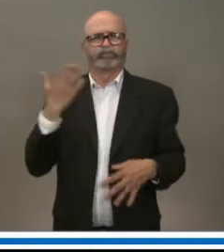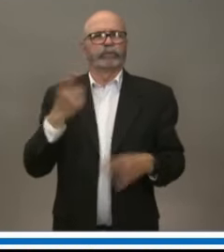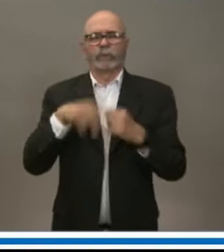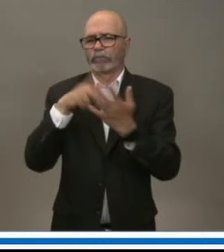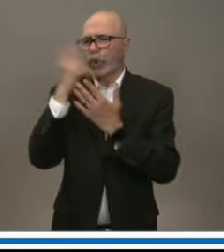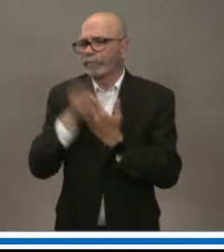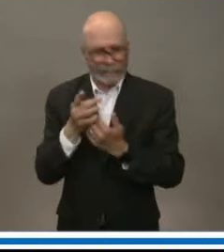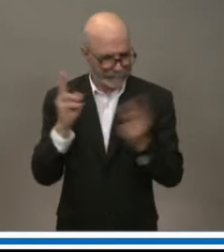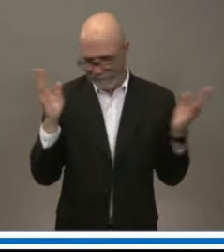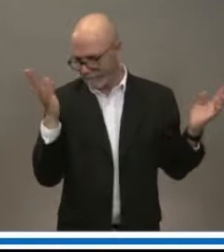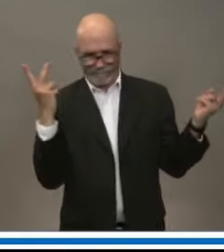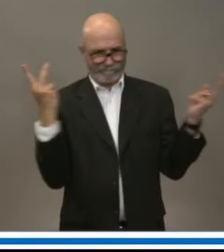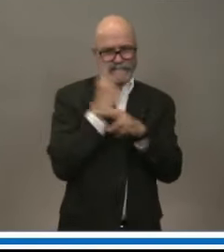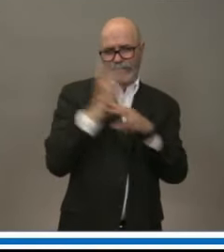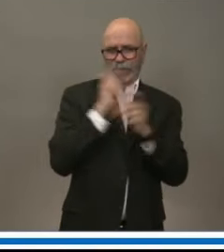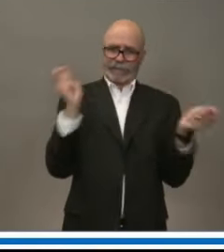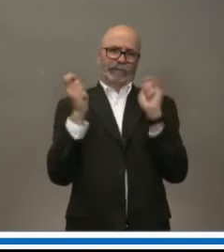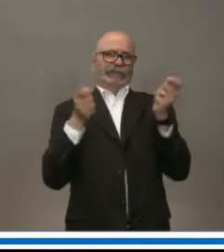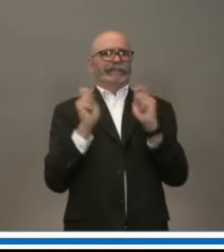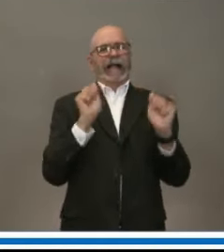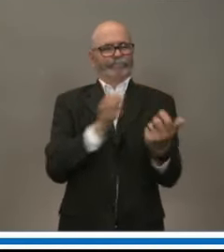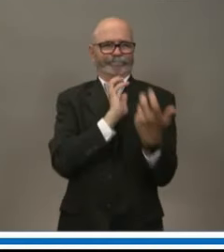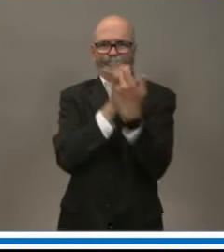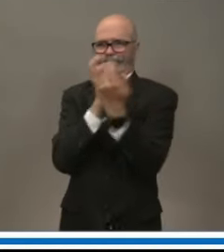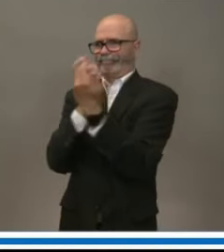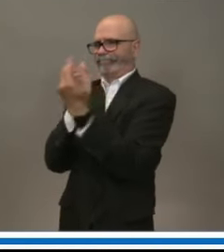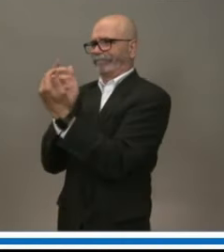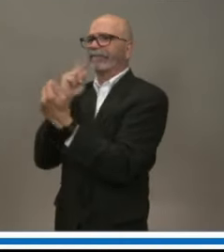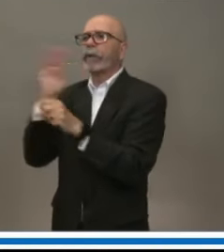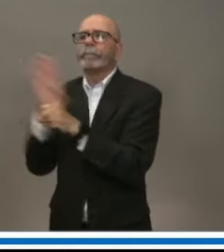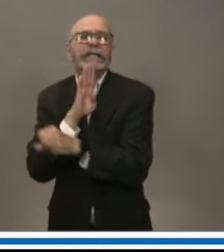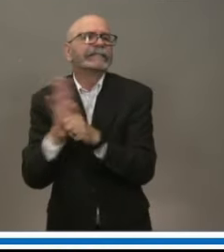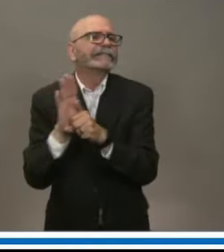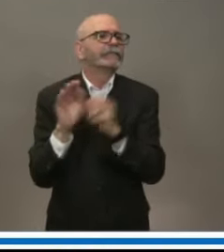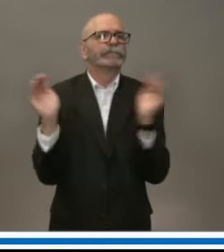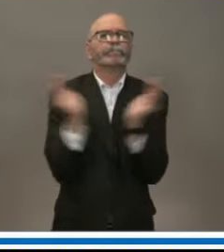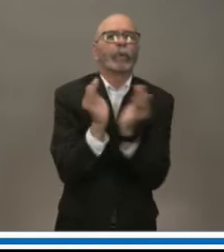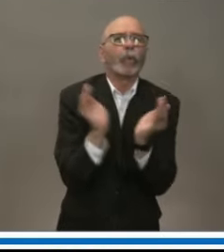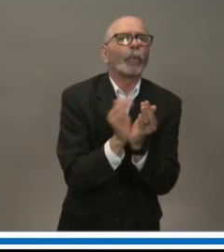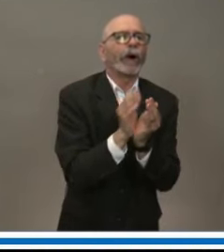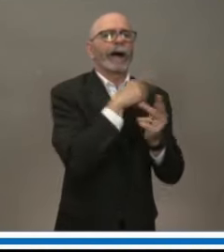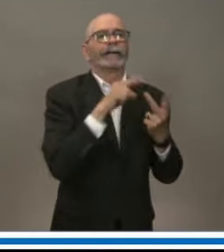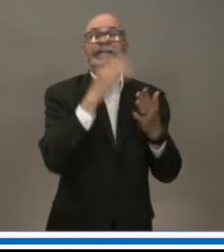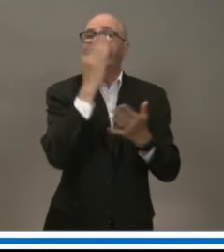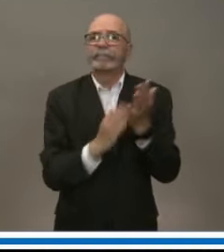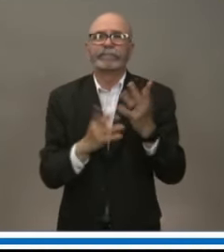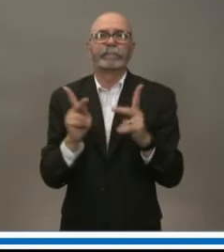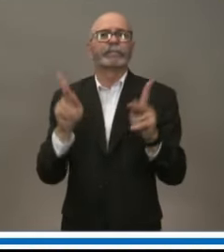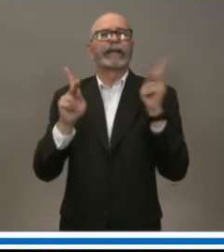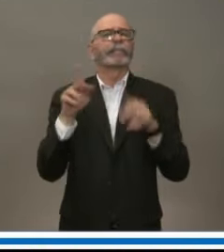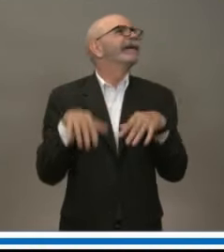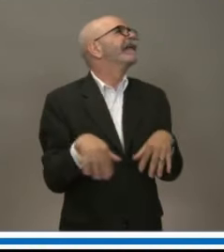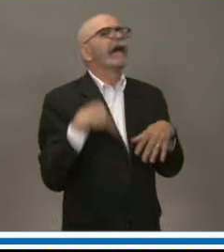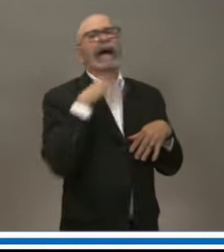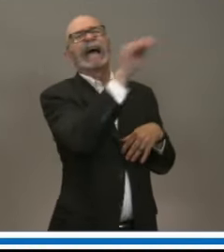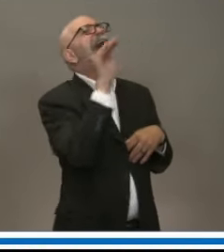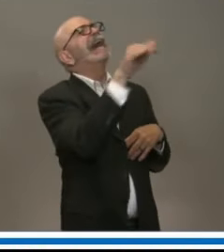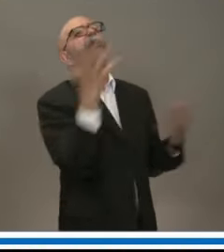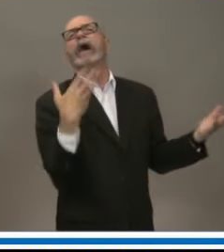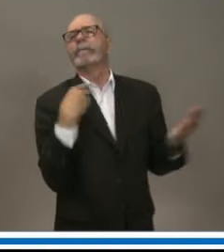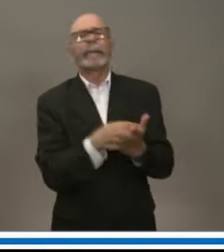know, the small business program that they had out excluded a fair number of Nova Scotia businesses. They moved